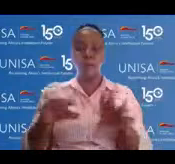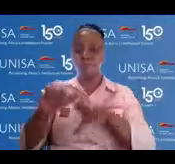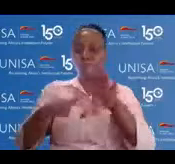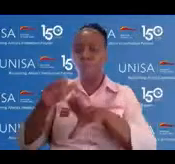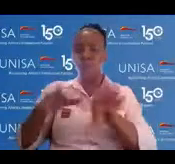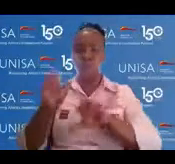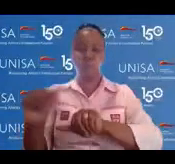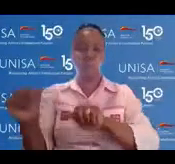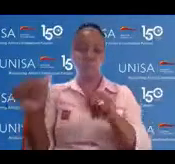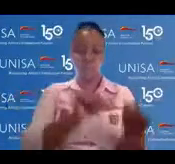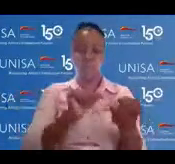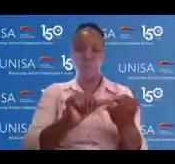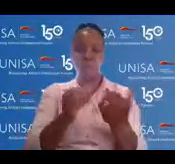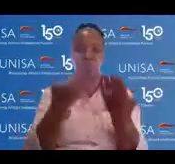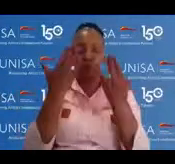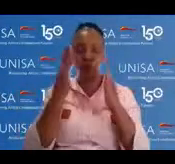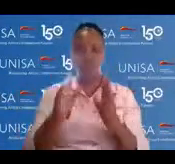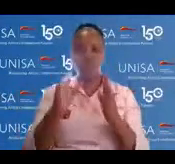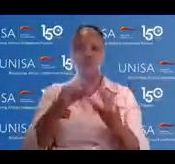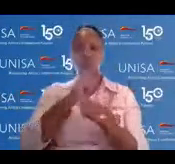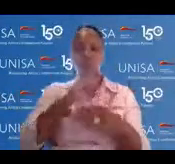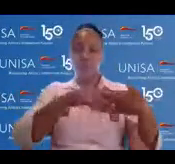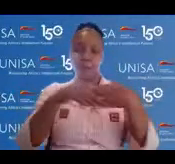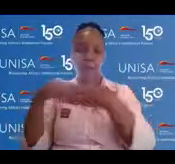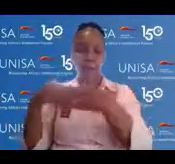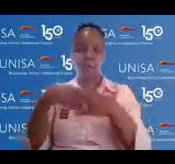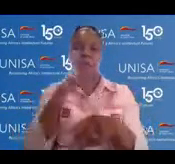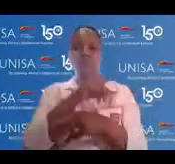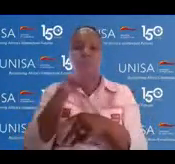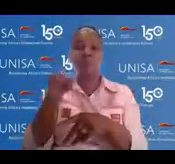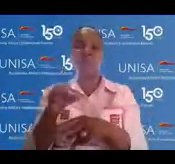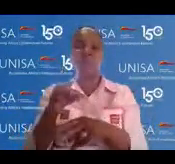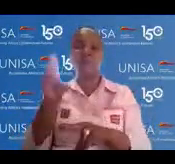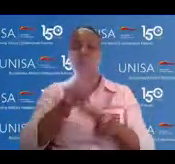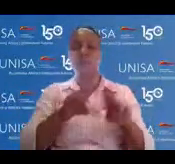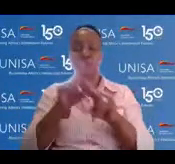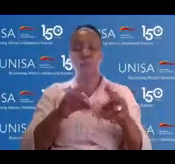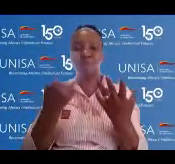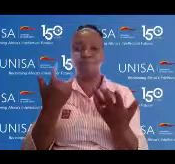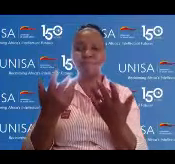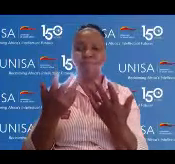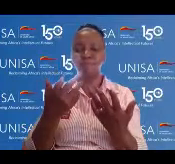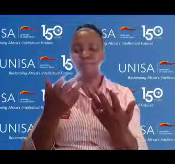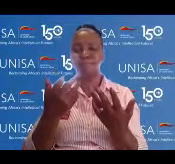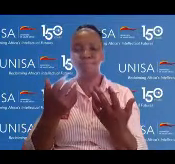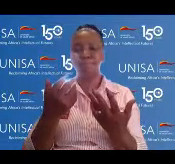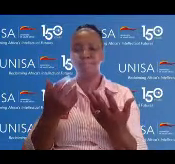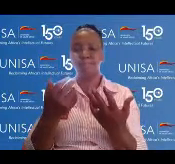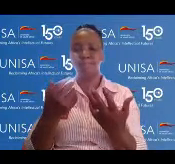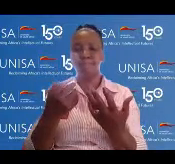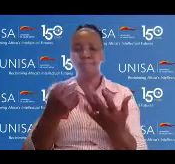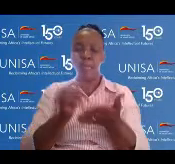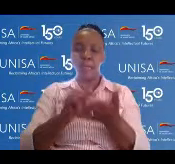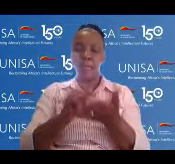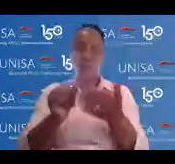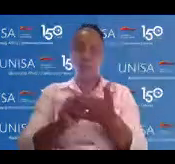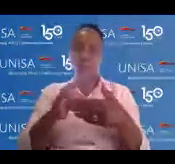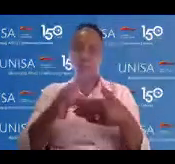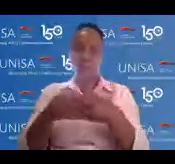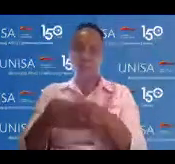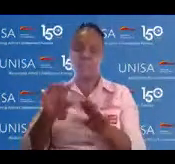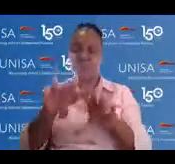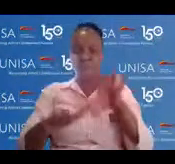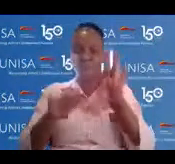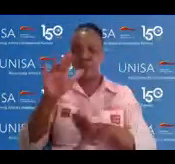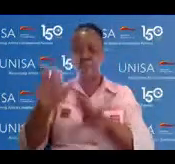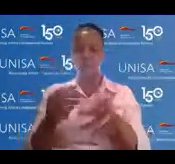user guide, and there will be visual and obviously written guidance on each step. But what I want